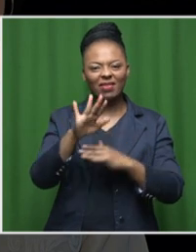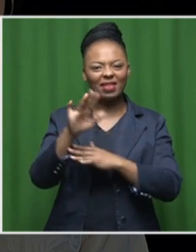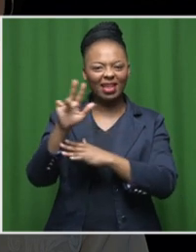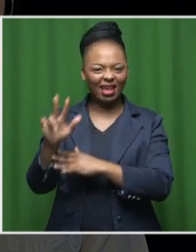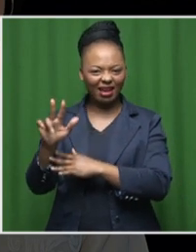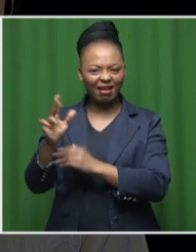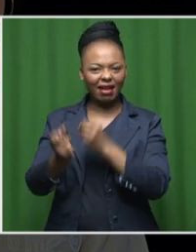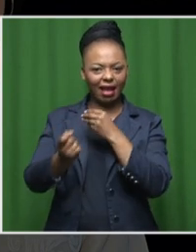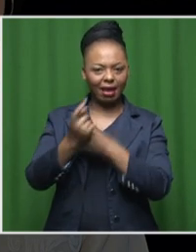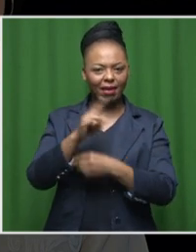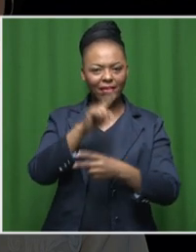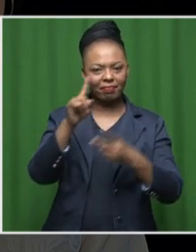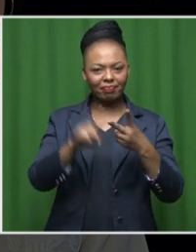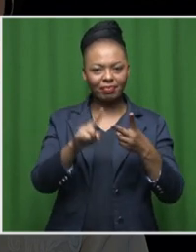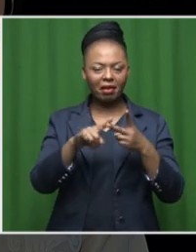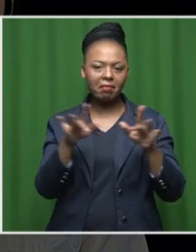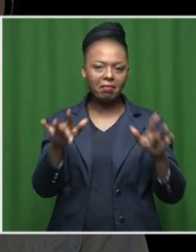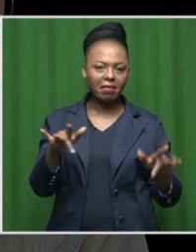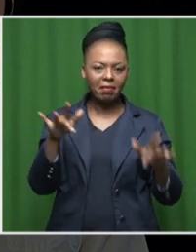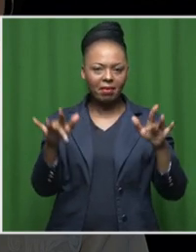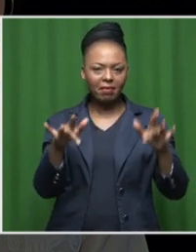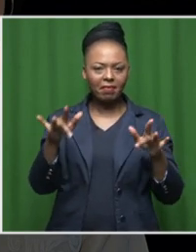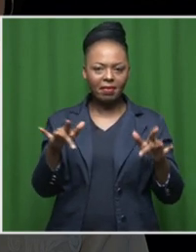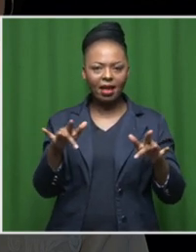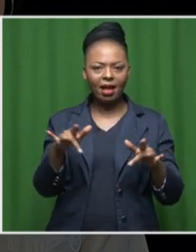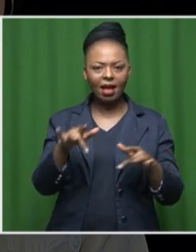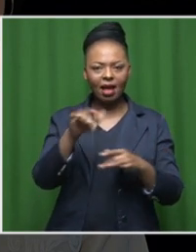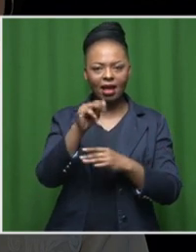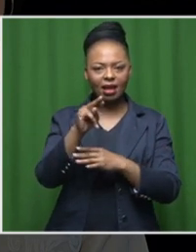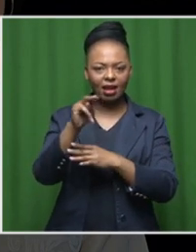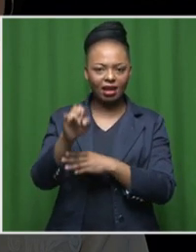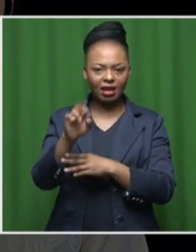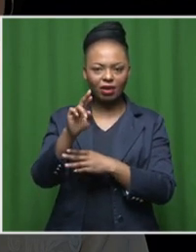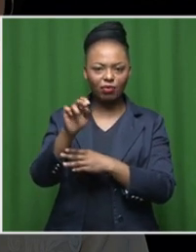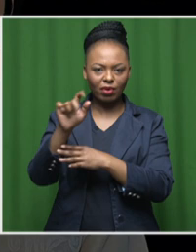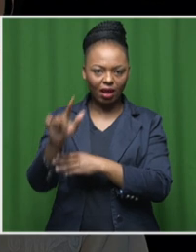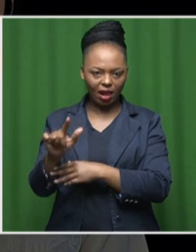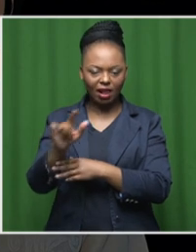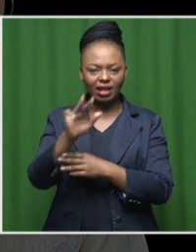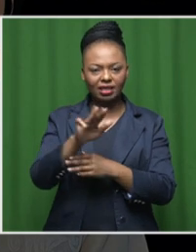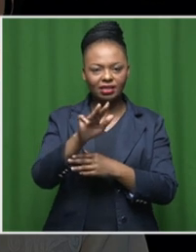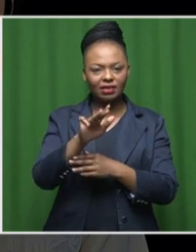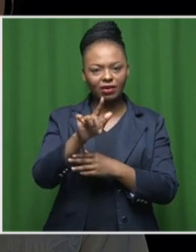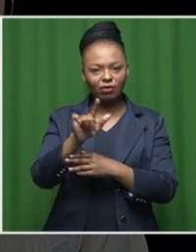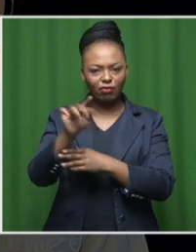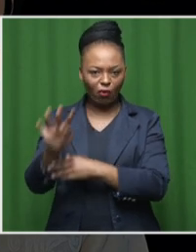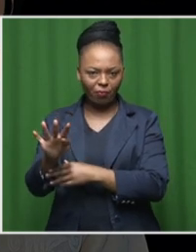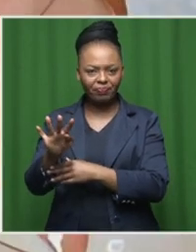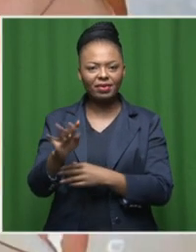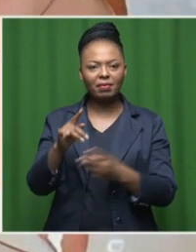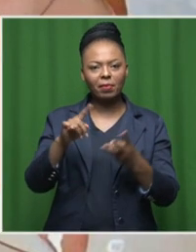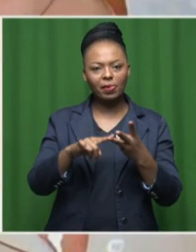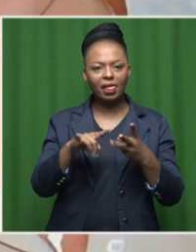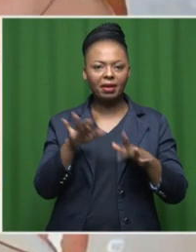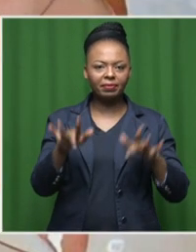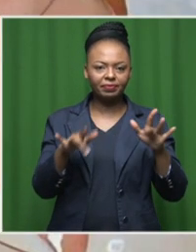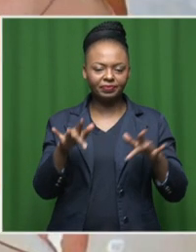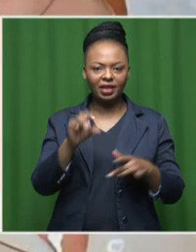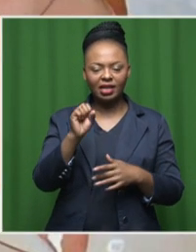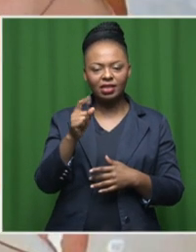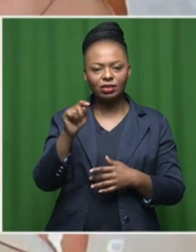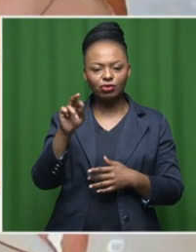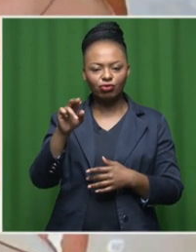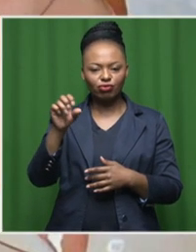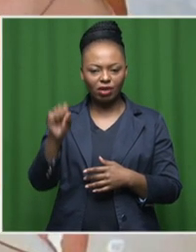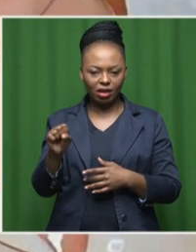was Anneline Kriel in 1974 and more recently, Rolene Strauss in 2014. And since it was